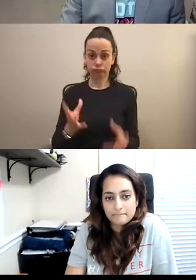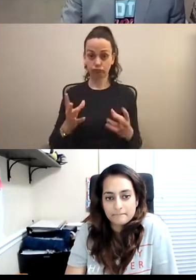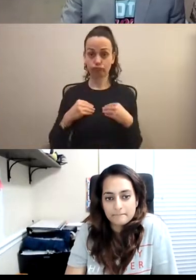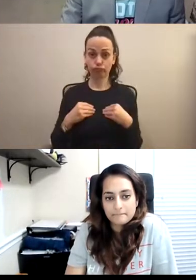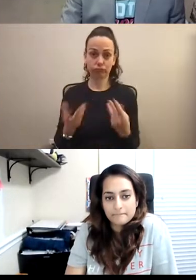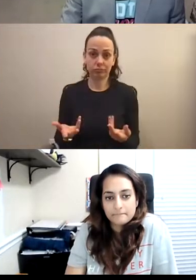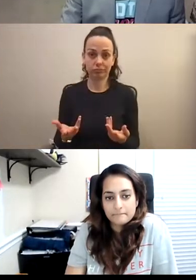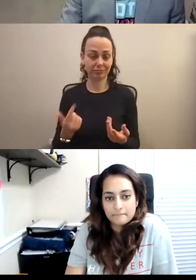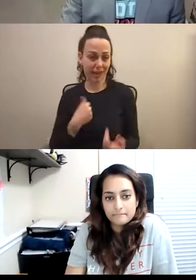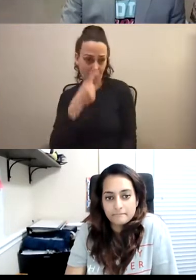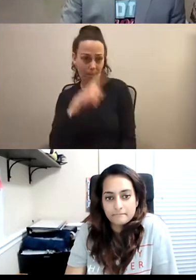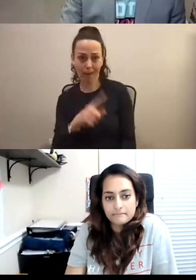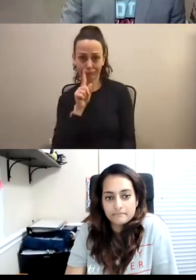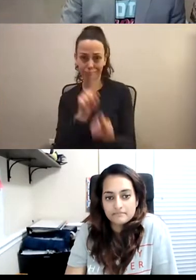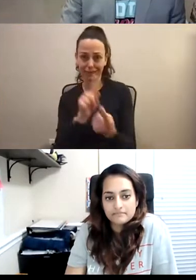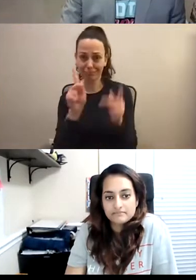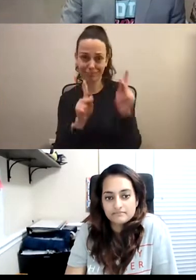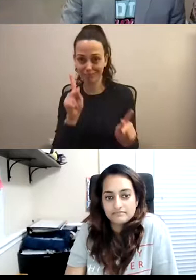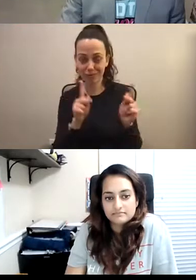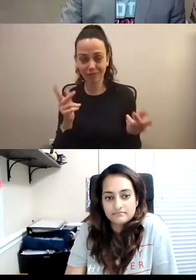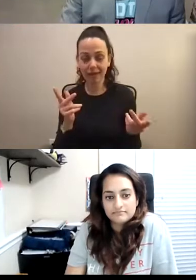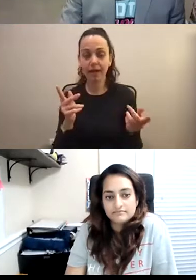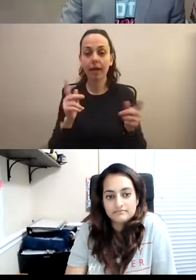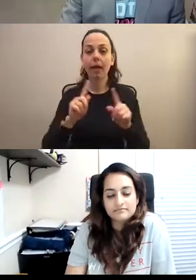always down for that. Like, I'm cool with that. But